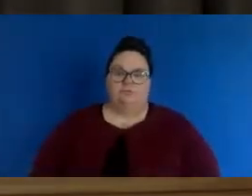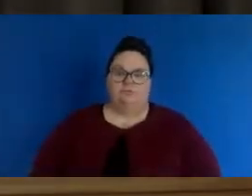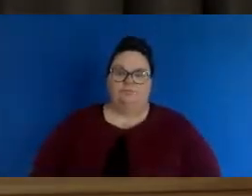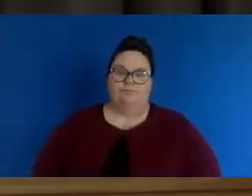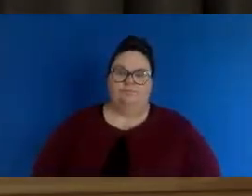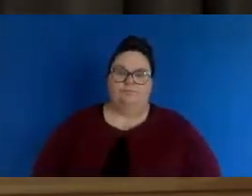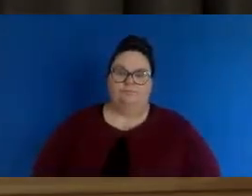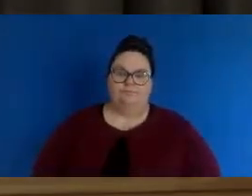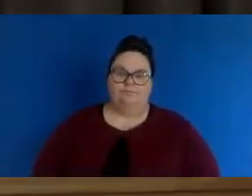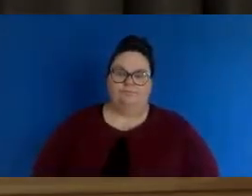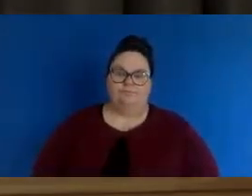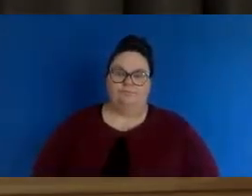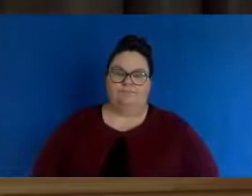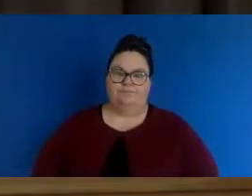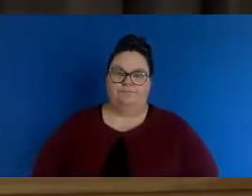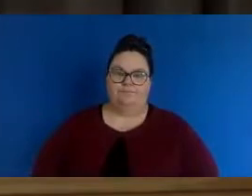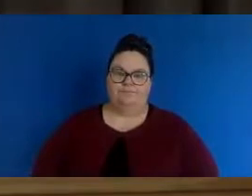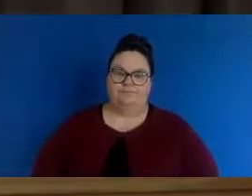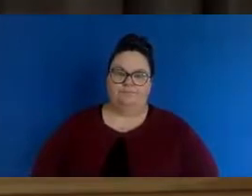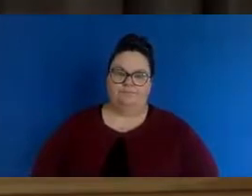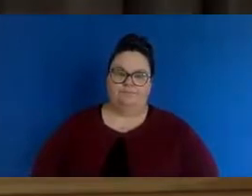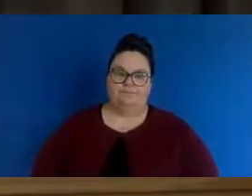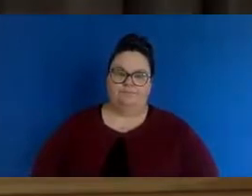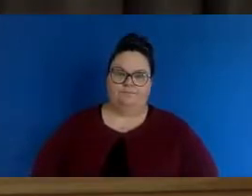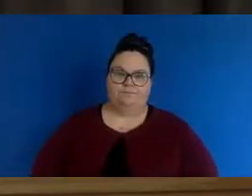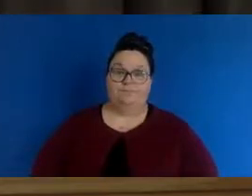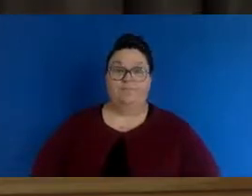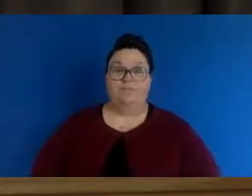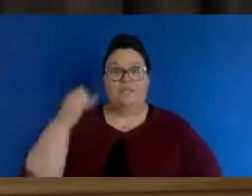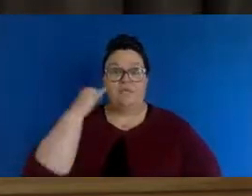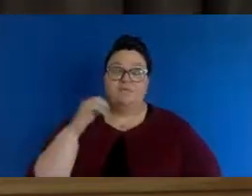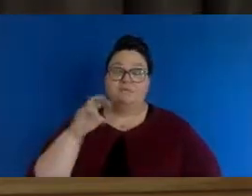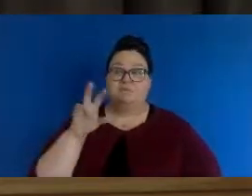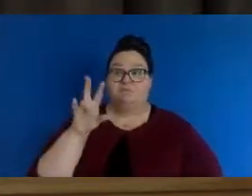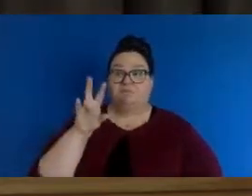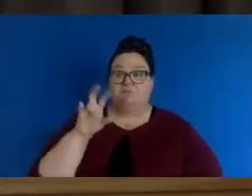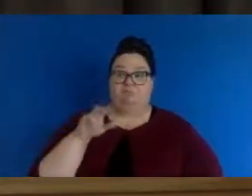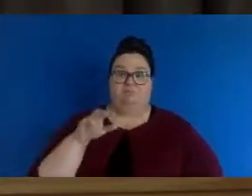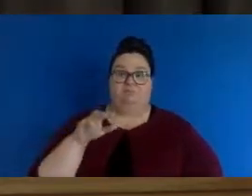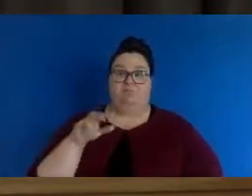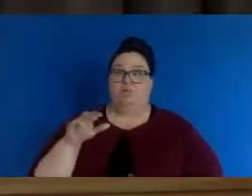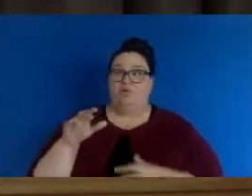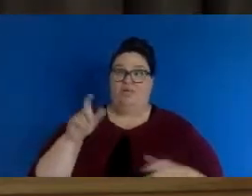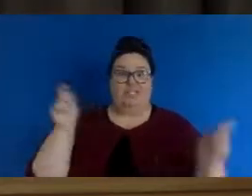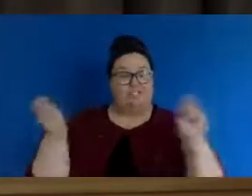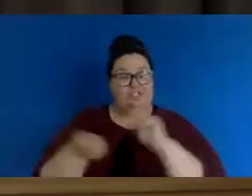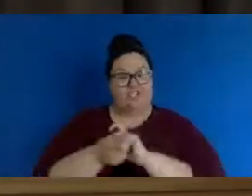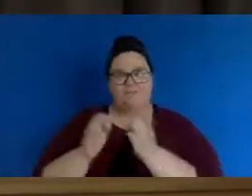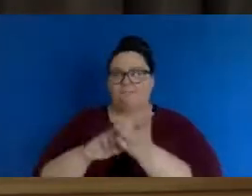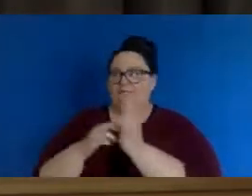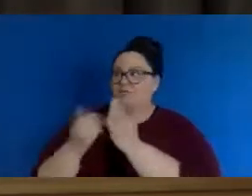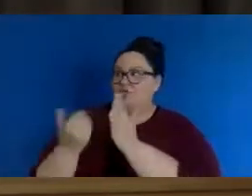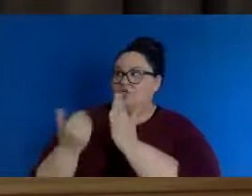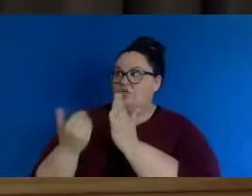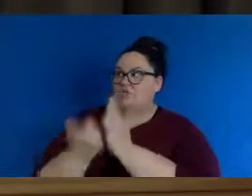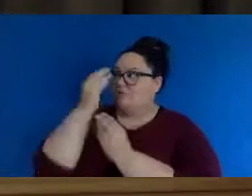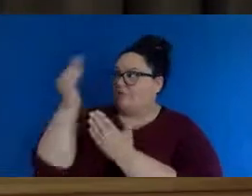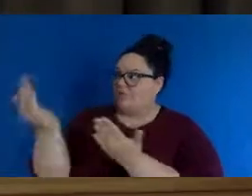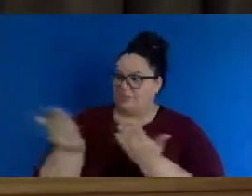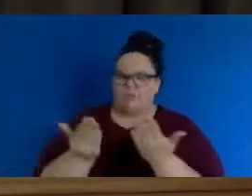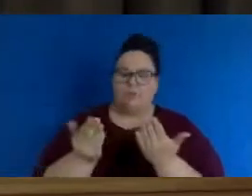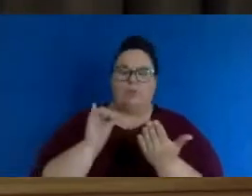eliminated as well. So anything over and above that has to be with new information, and we'll